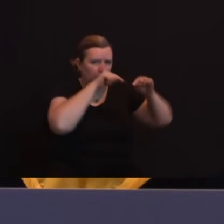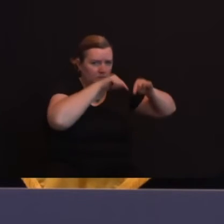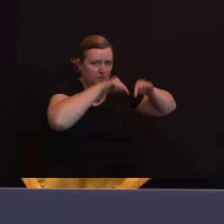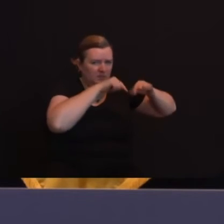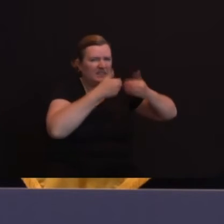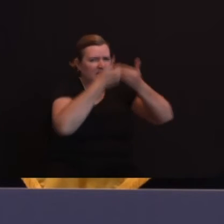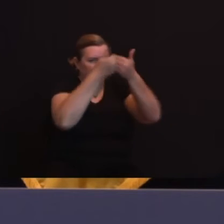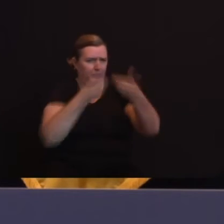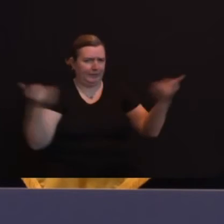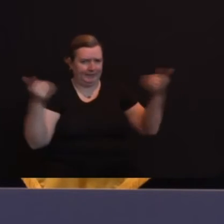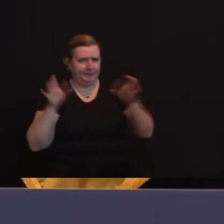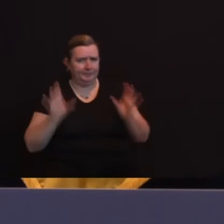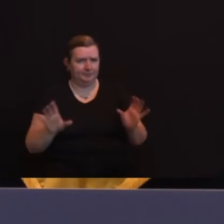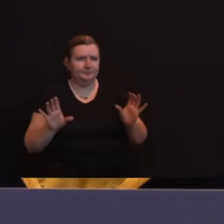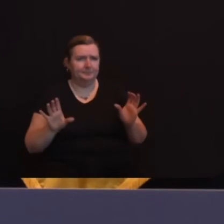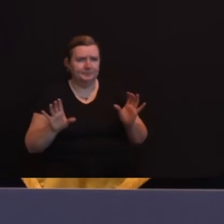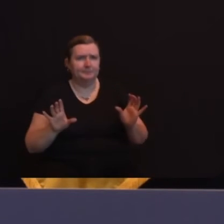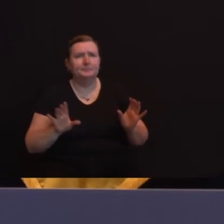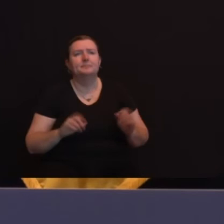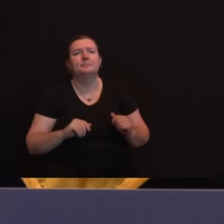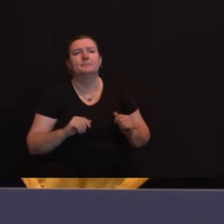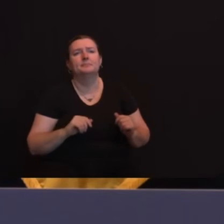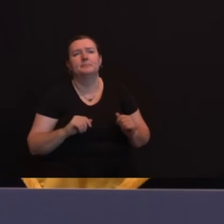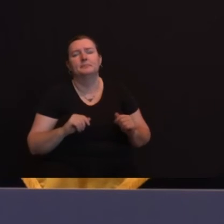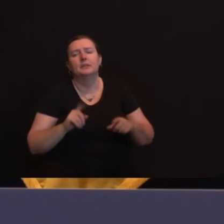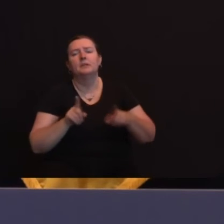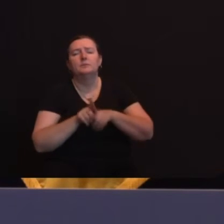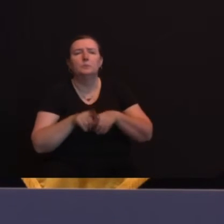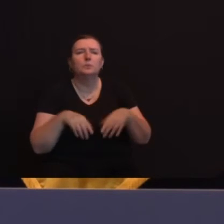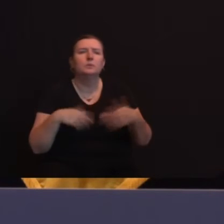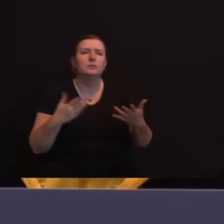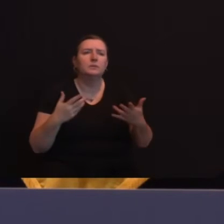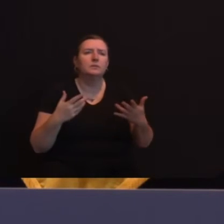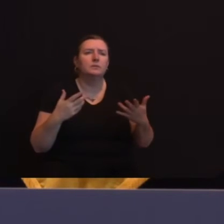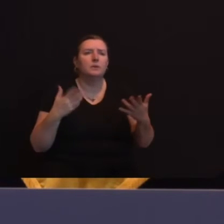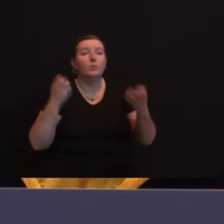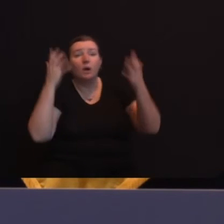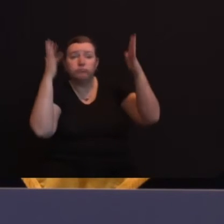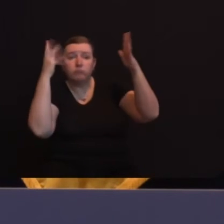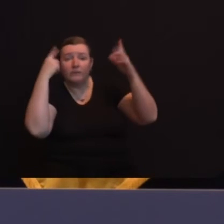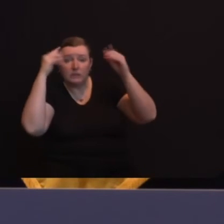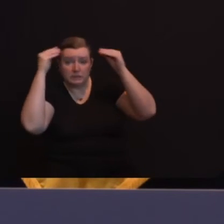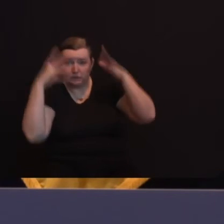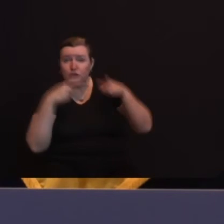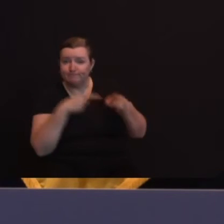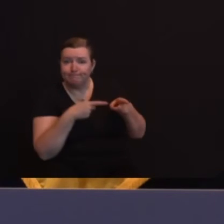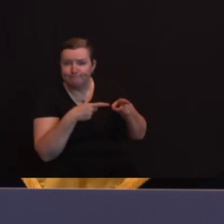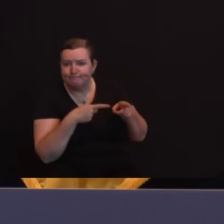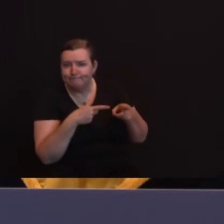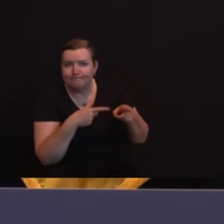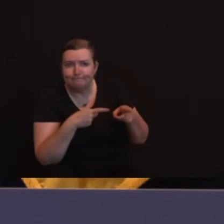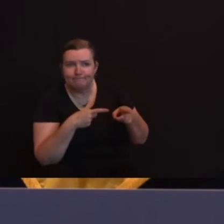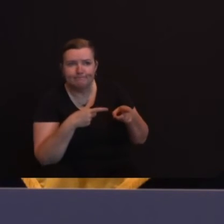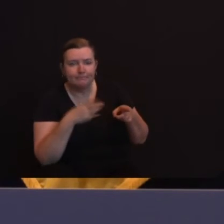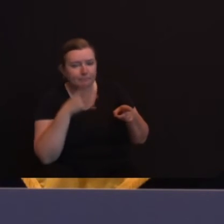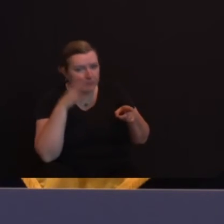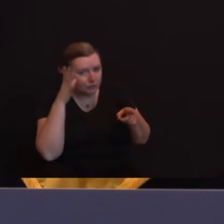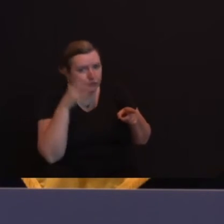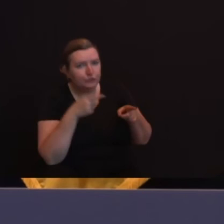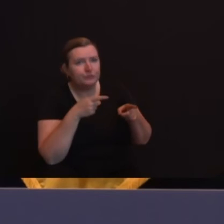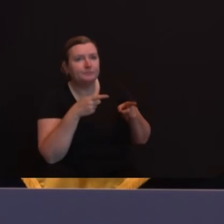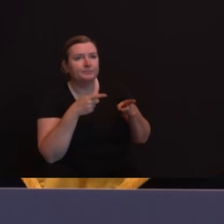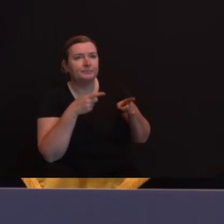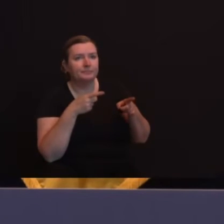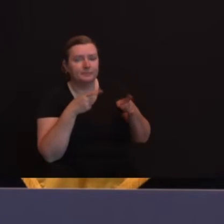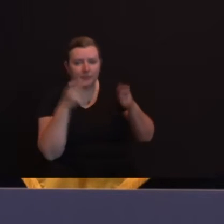also want to use this as an opportunity to shout out the educators, the parents, the administrators,